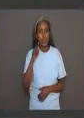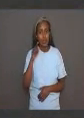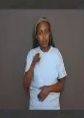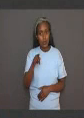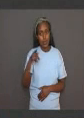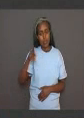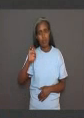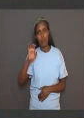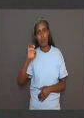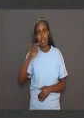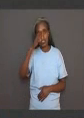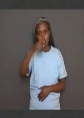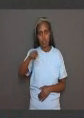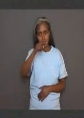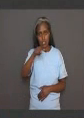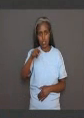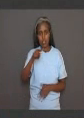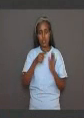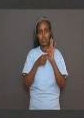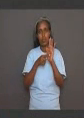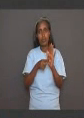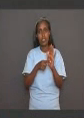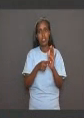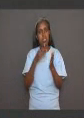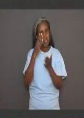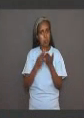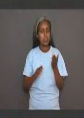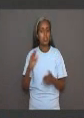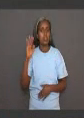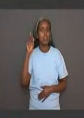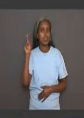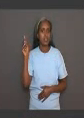chart should appear something like this.